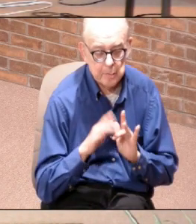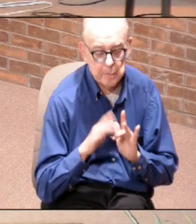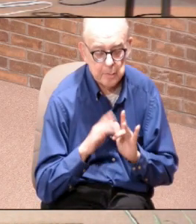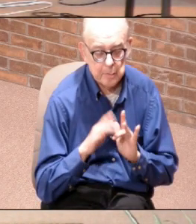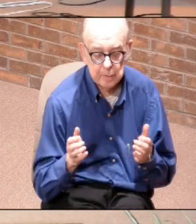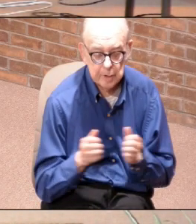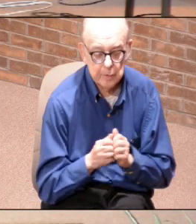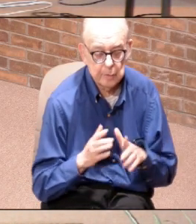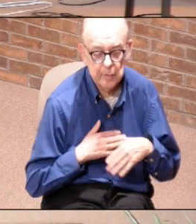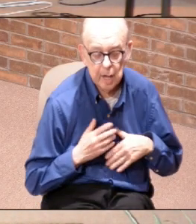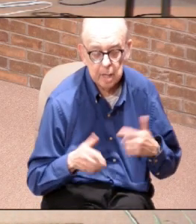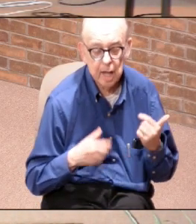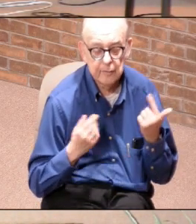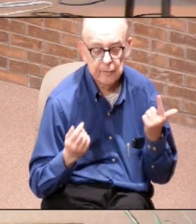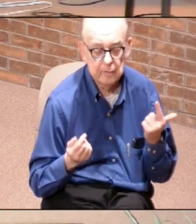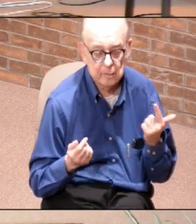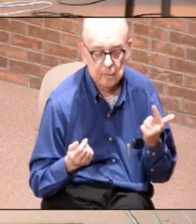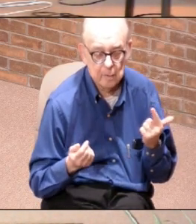my life.